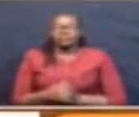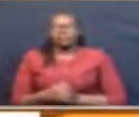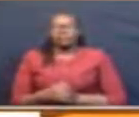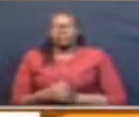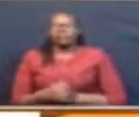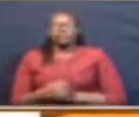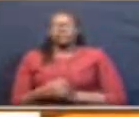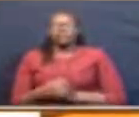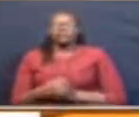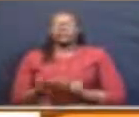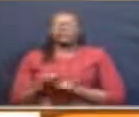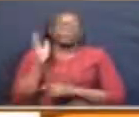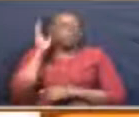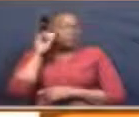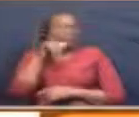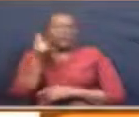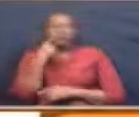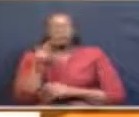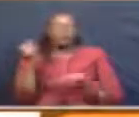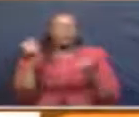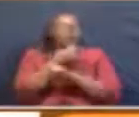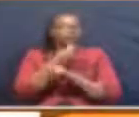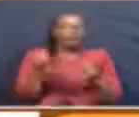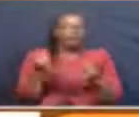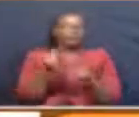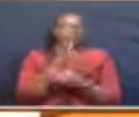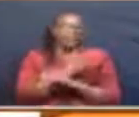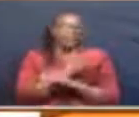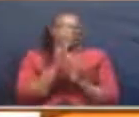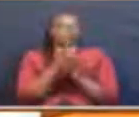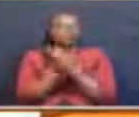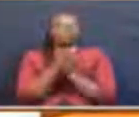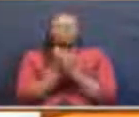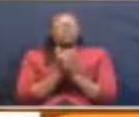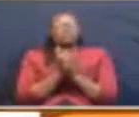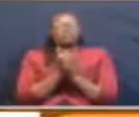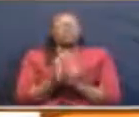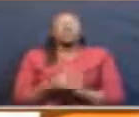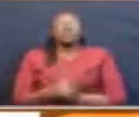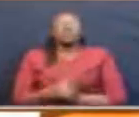Okay, they've gone on to say, and we had others saying yesterday, we talked about brutality, I'm sure you saw that in an earlier story.